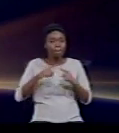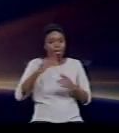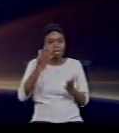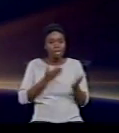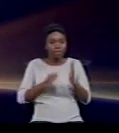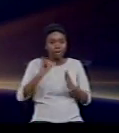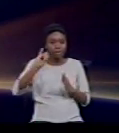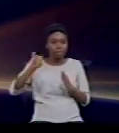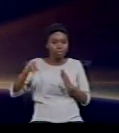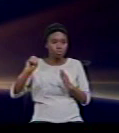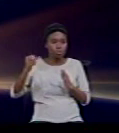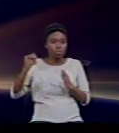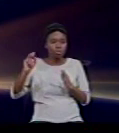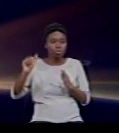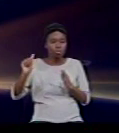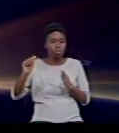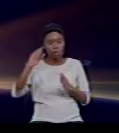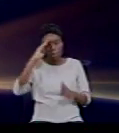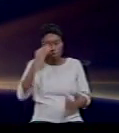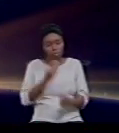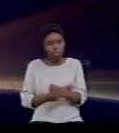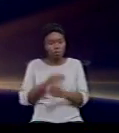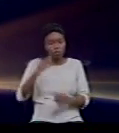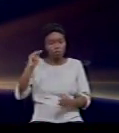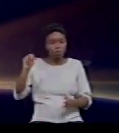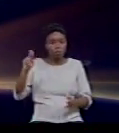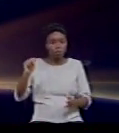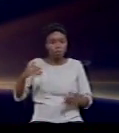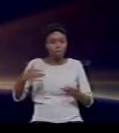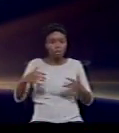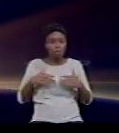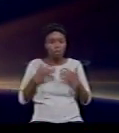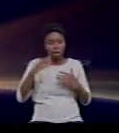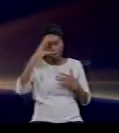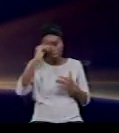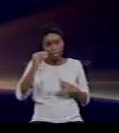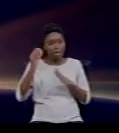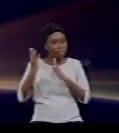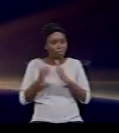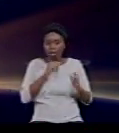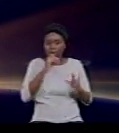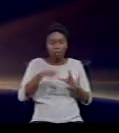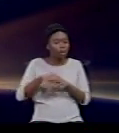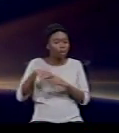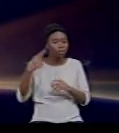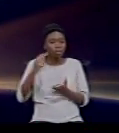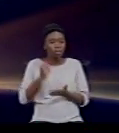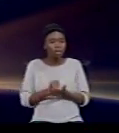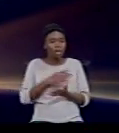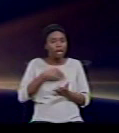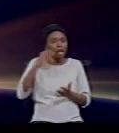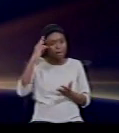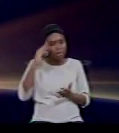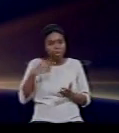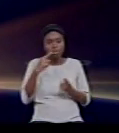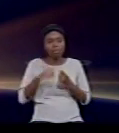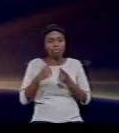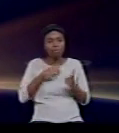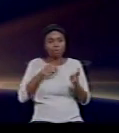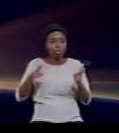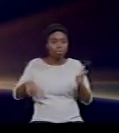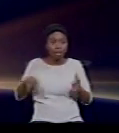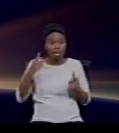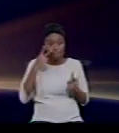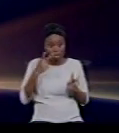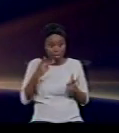his servant Joshua, the son of Nun, a young man, departed not out of the tabernacle. And Moses said unto the Lord,